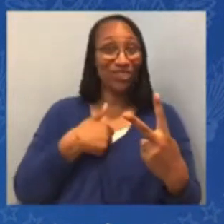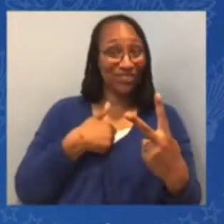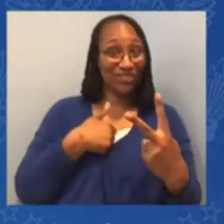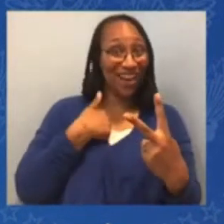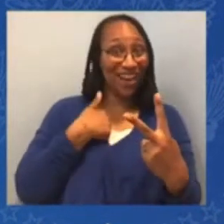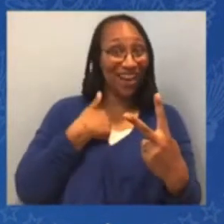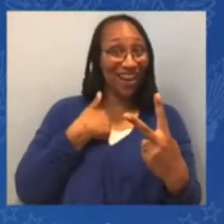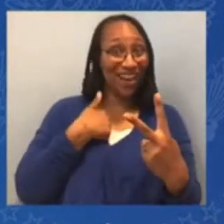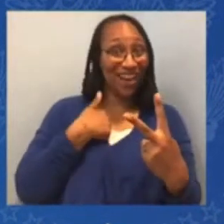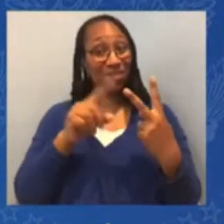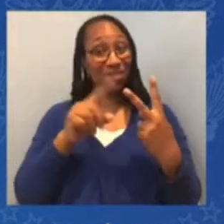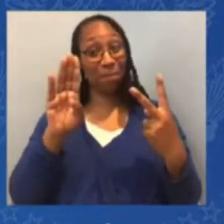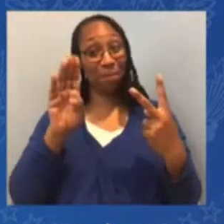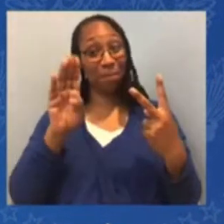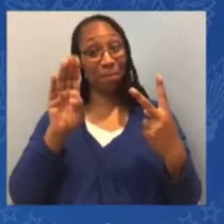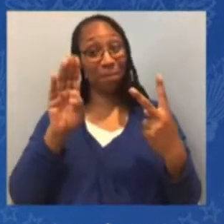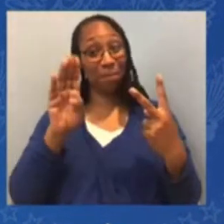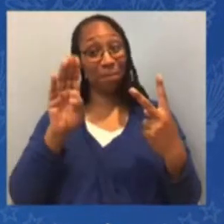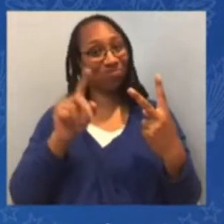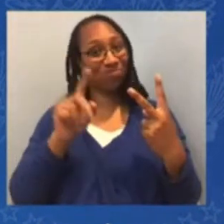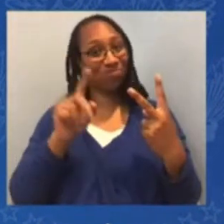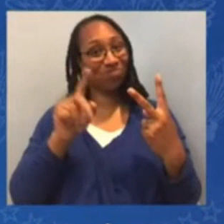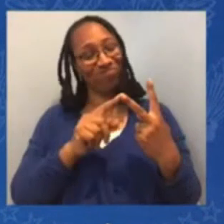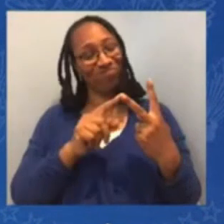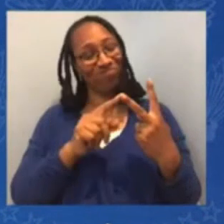My daughter Ashley